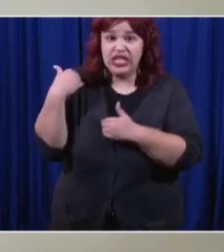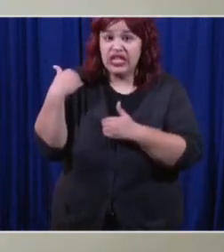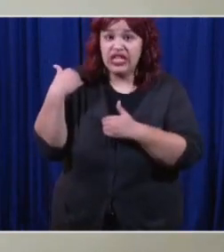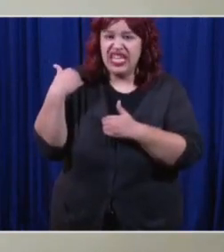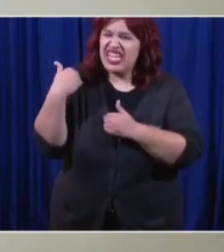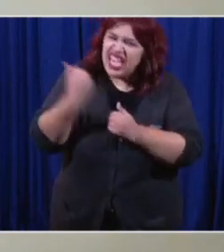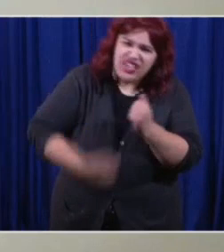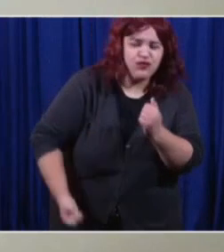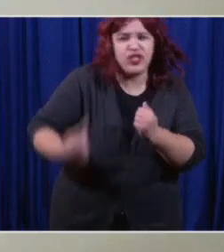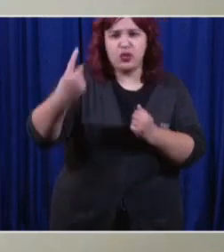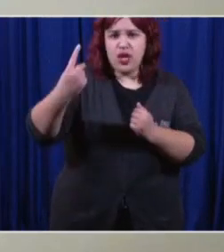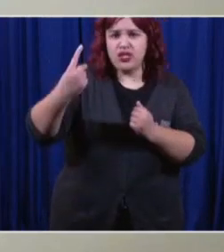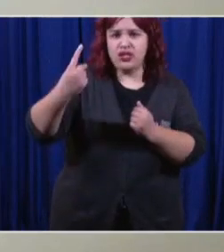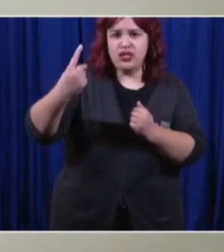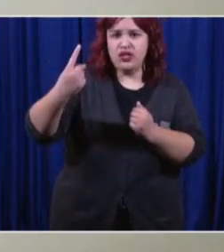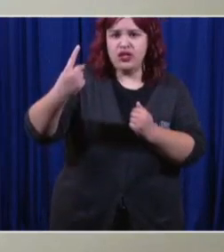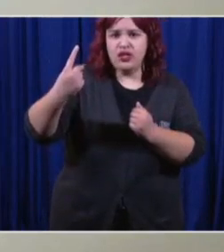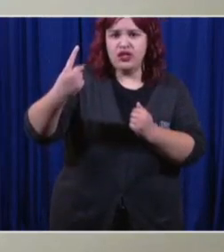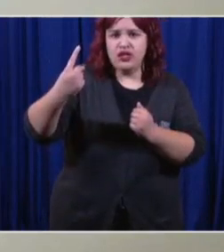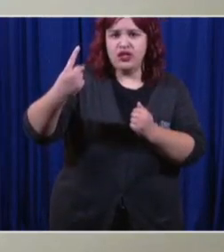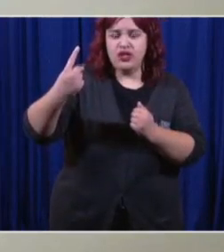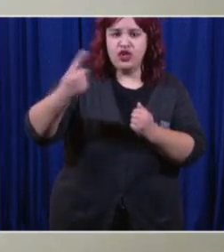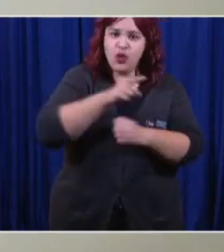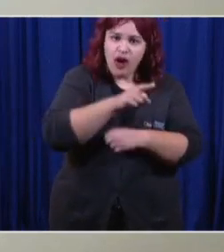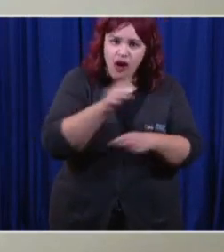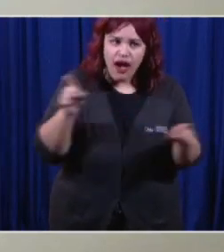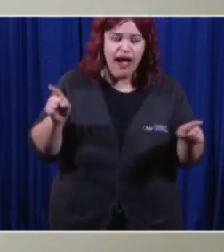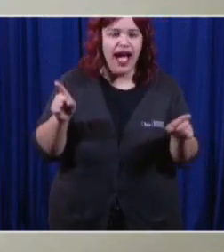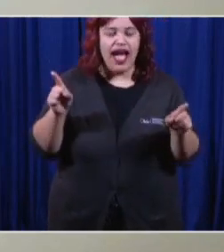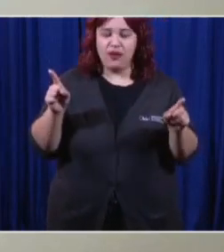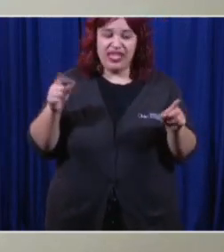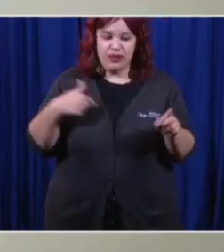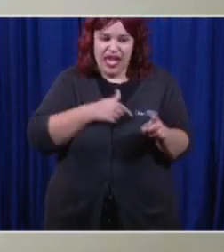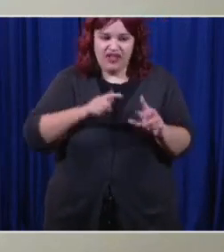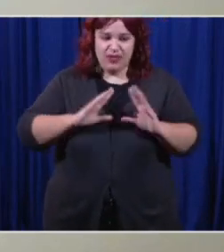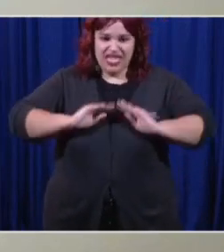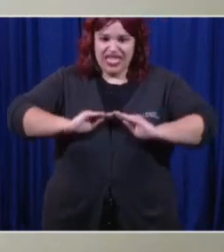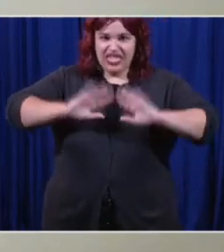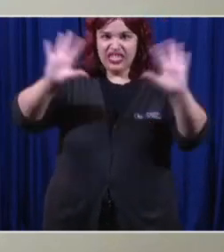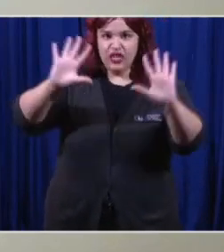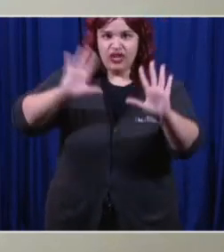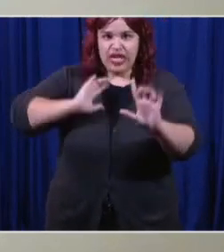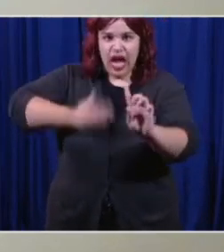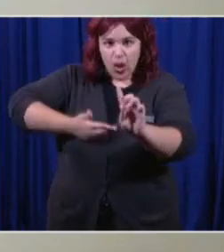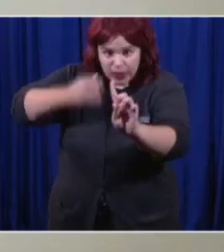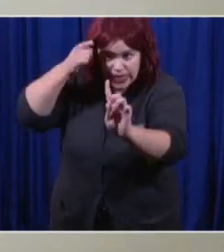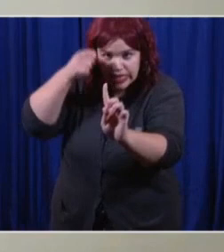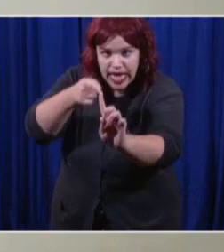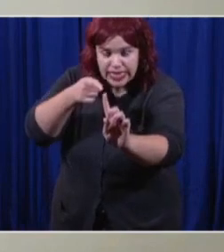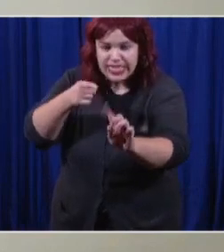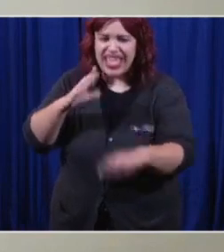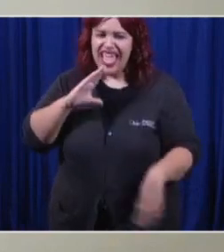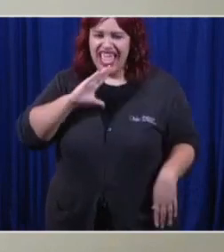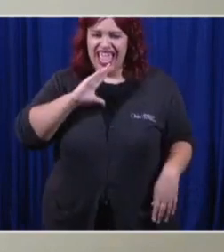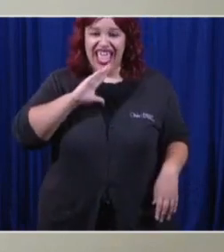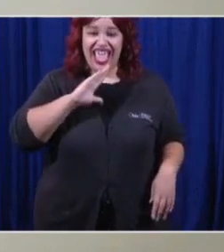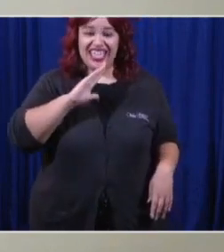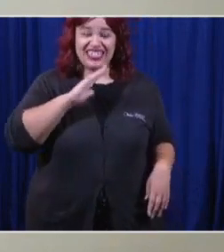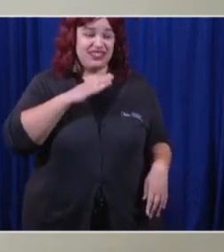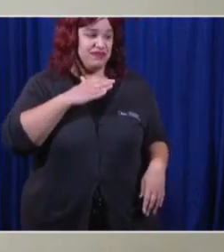you are a leader, the message has to be clear. And my colleague really articulated nicely the